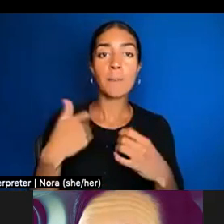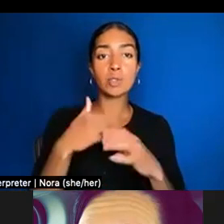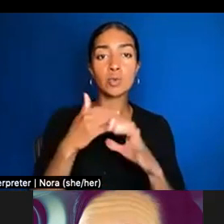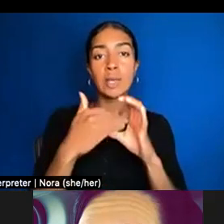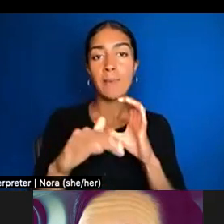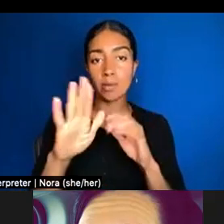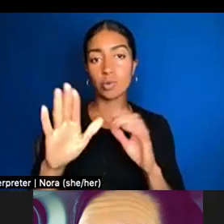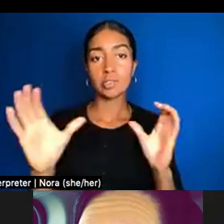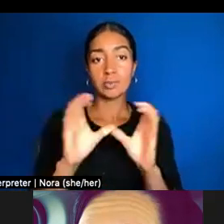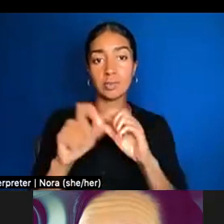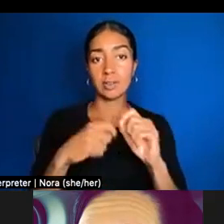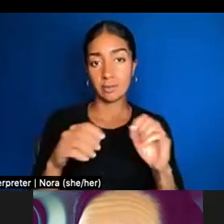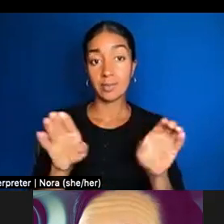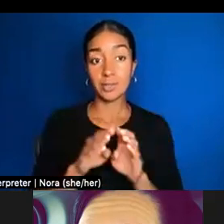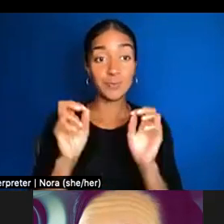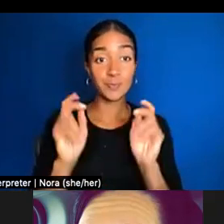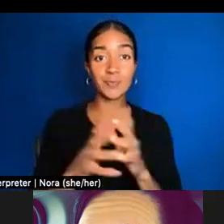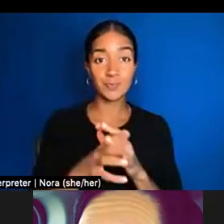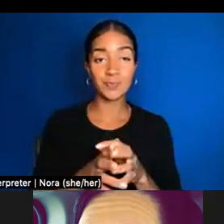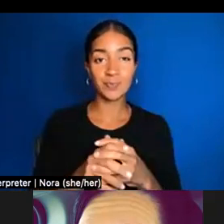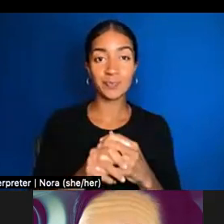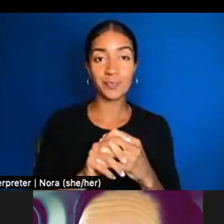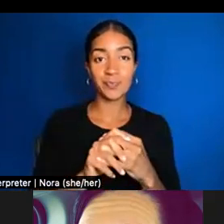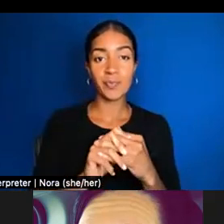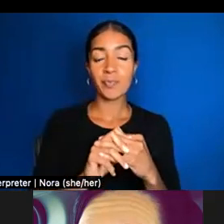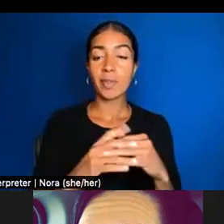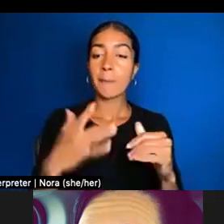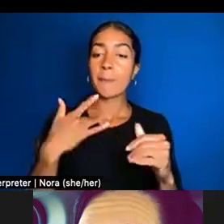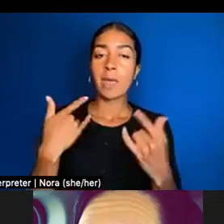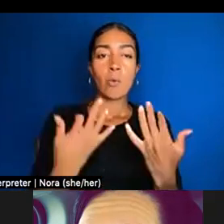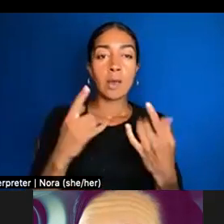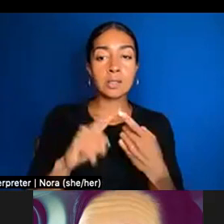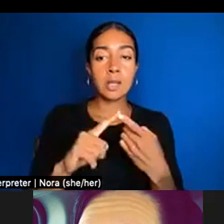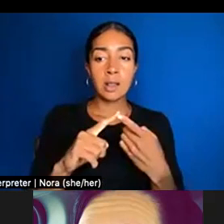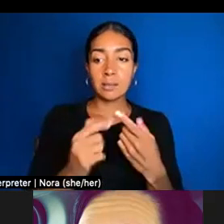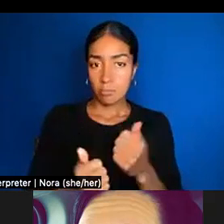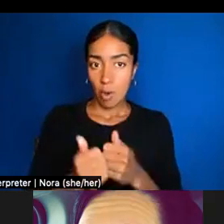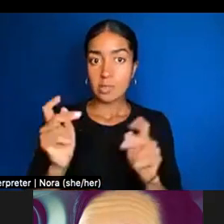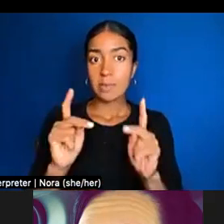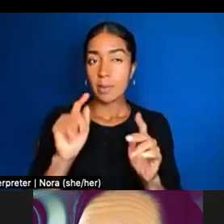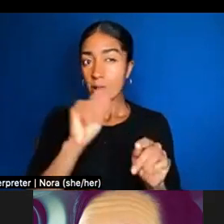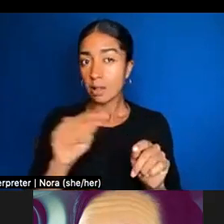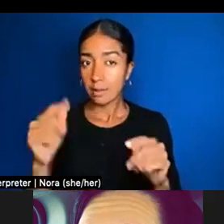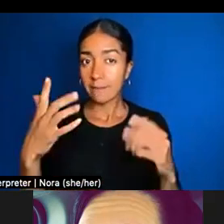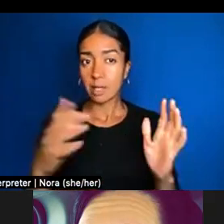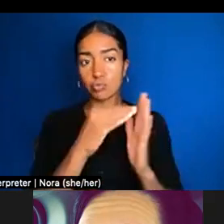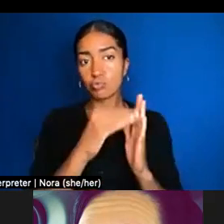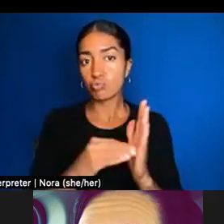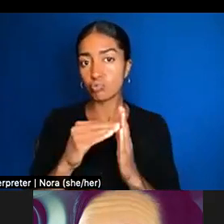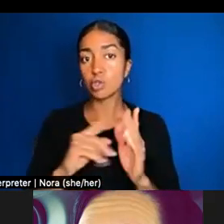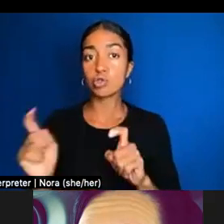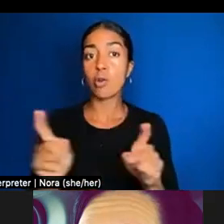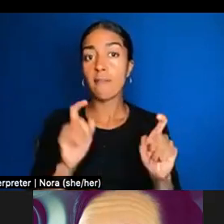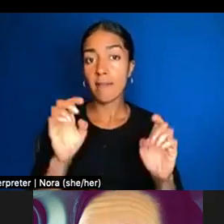completion. Okay. And I usually wait until most people have done the survey evaluation, because then I can